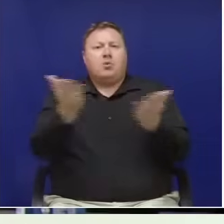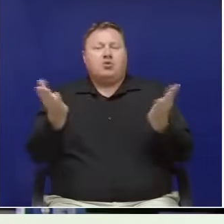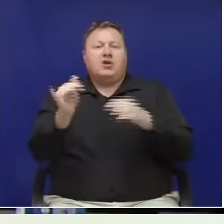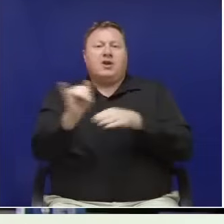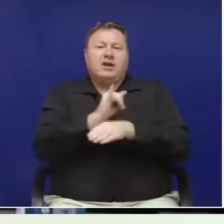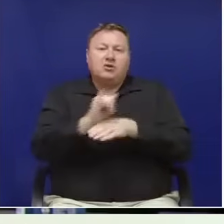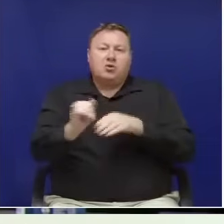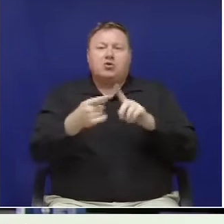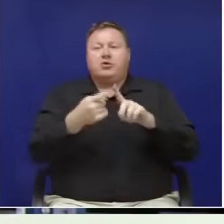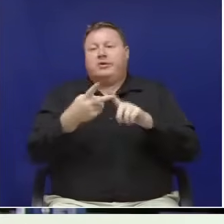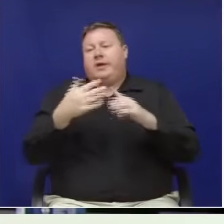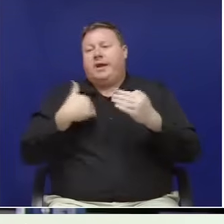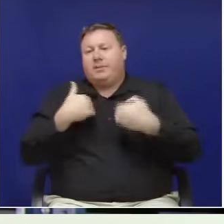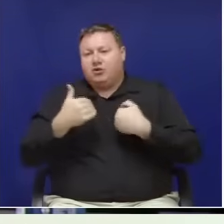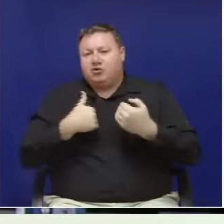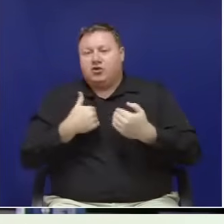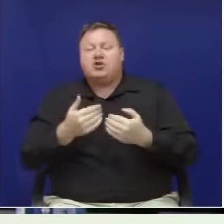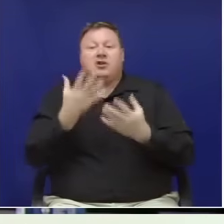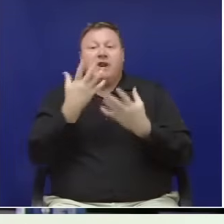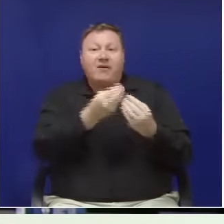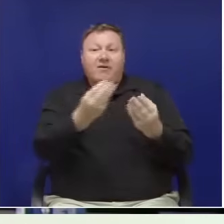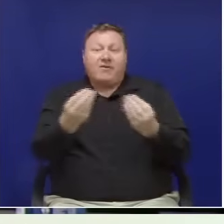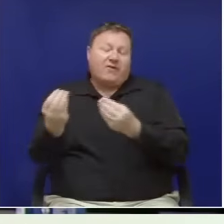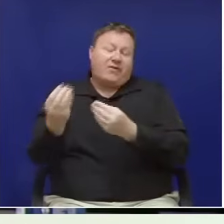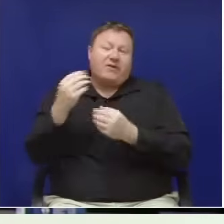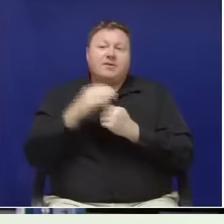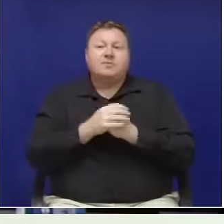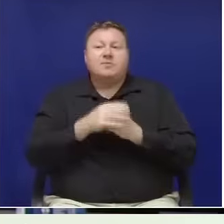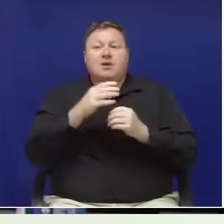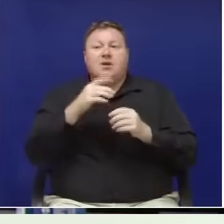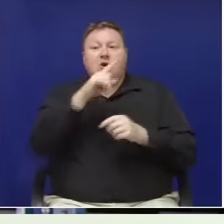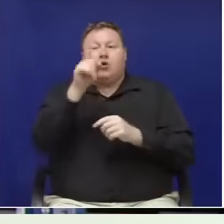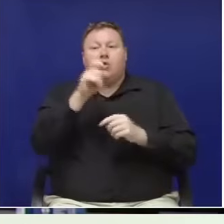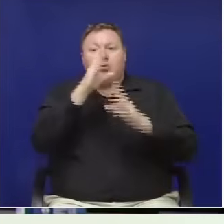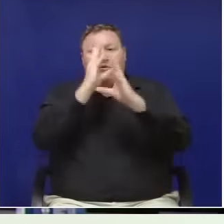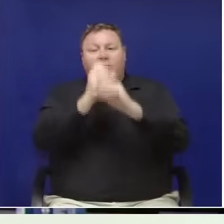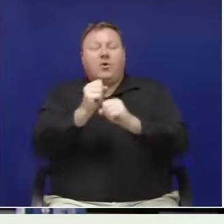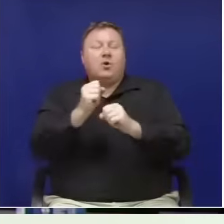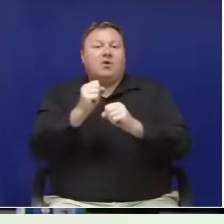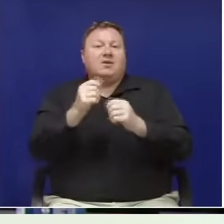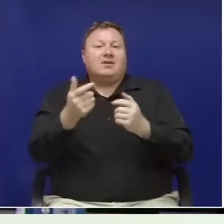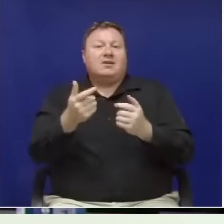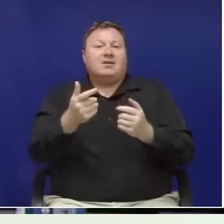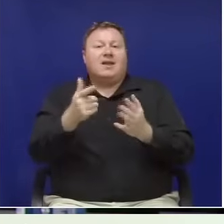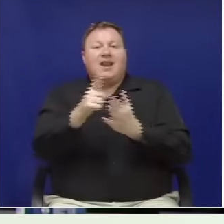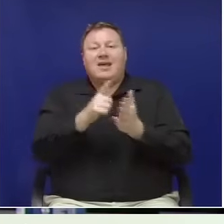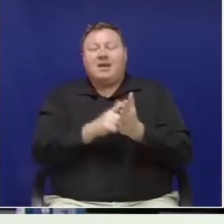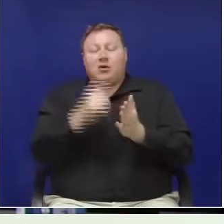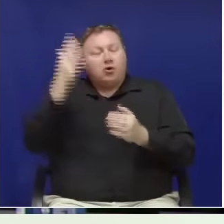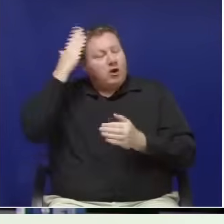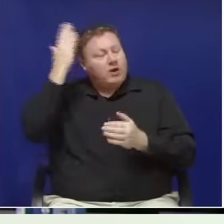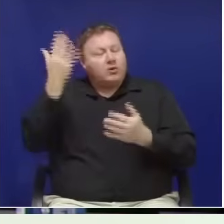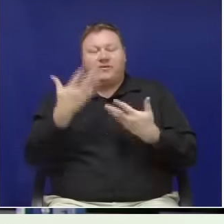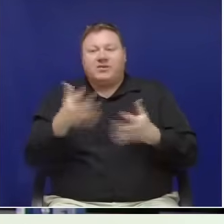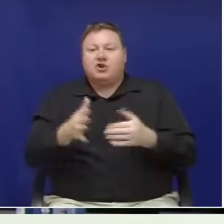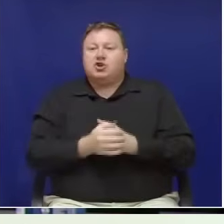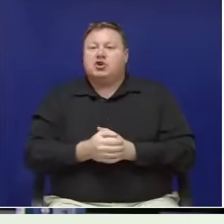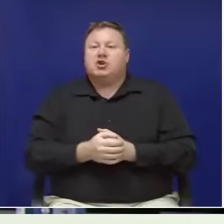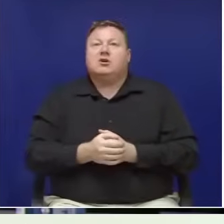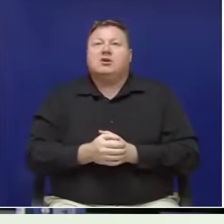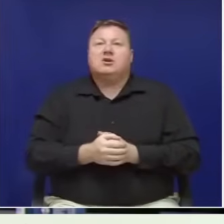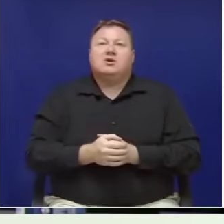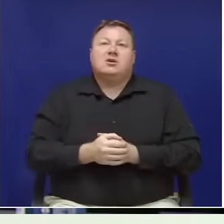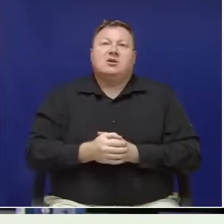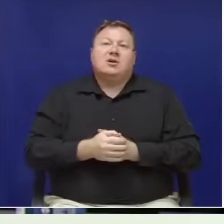on administration, because we do have those. So the question focused mainly on the legal graduates. So you do have other form of graduates that